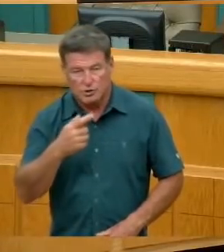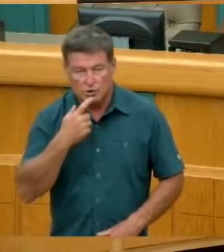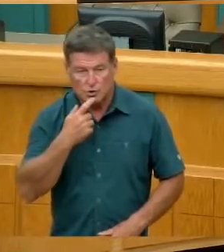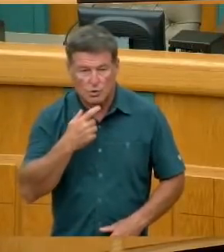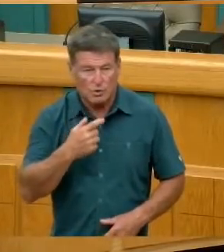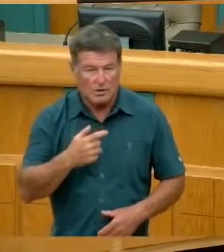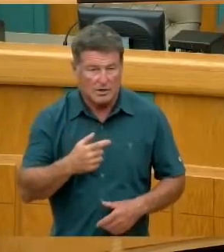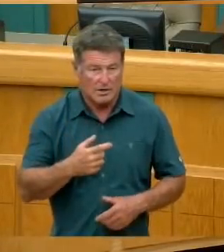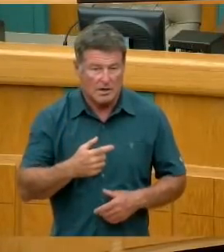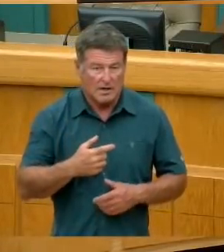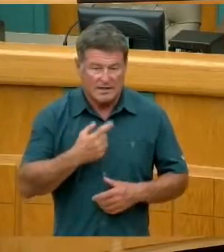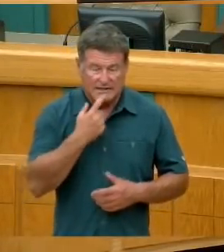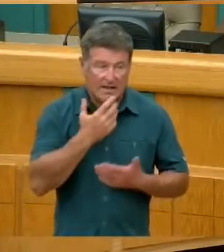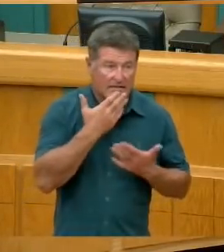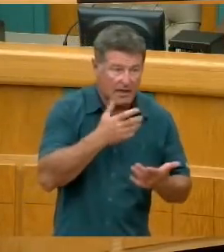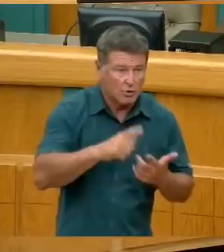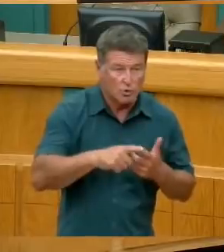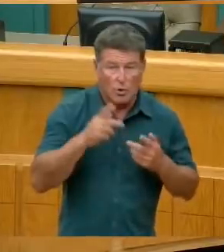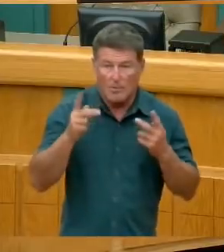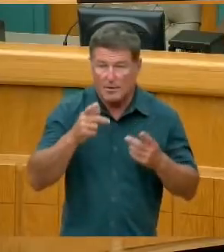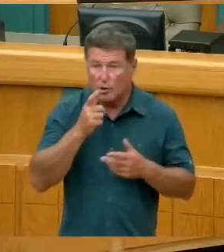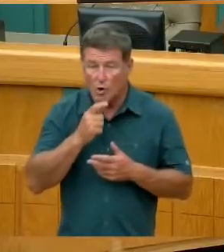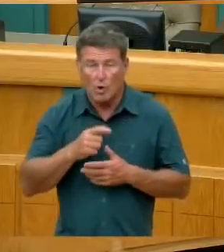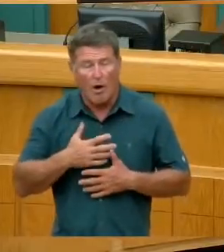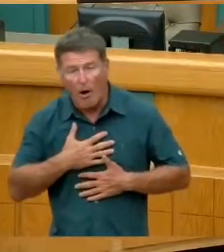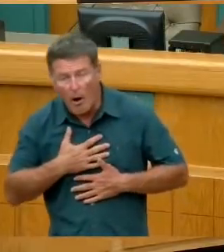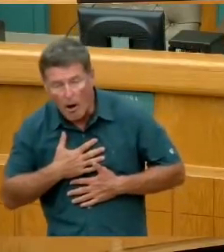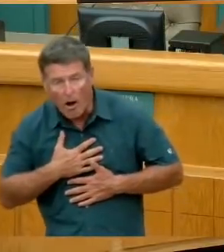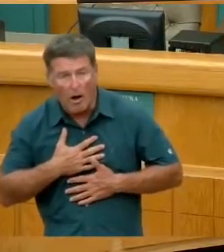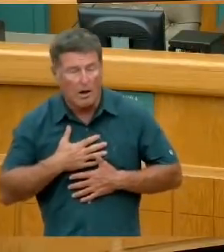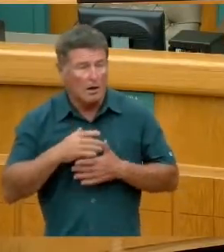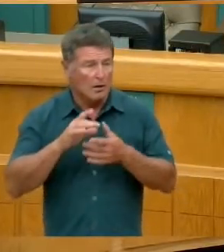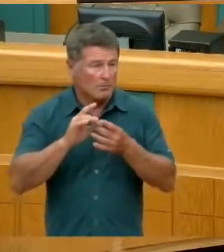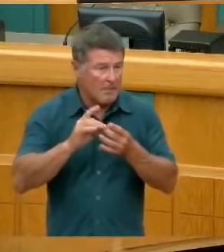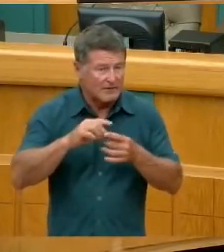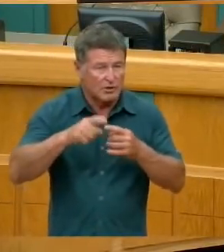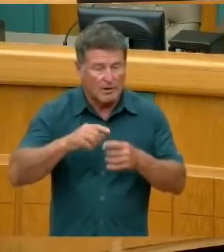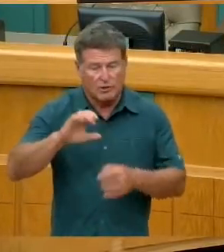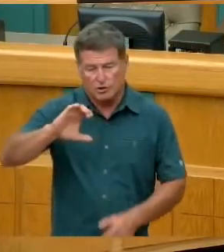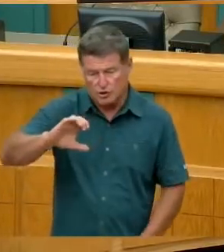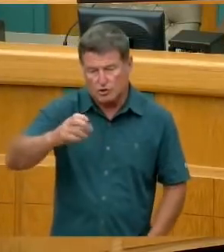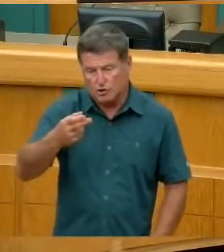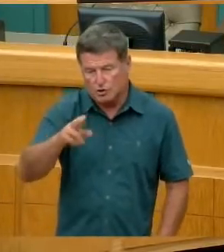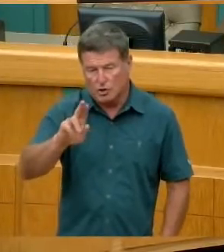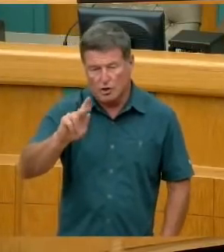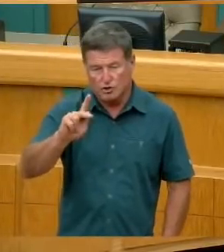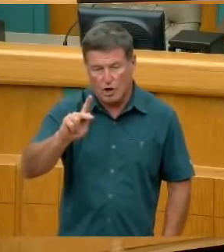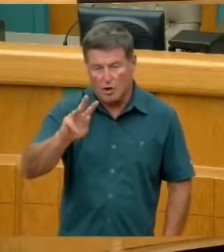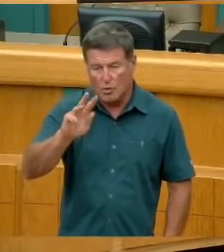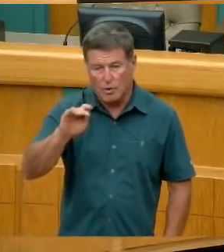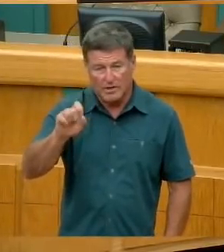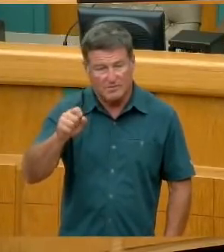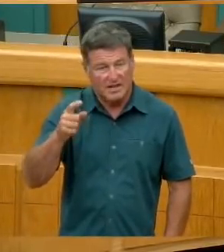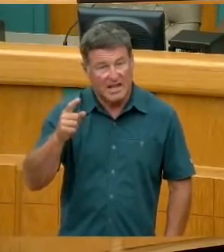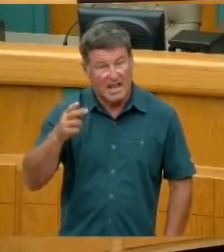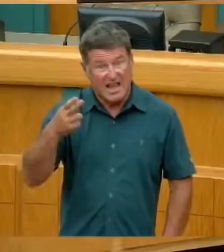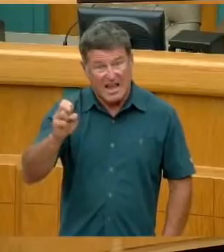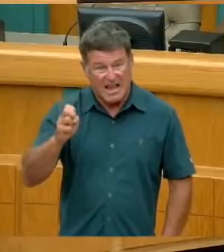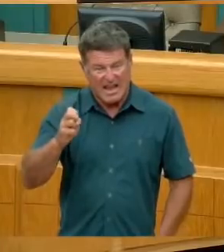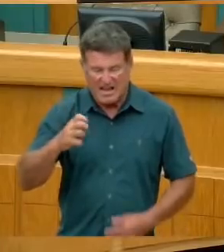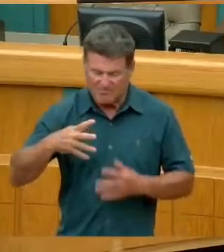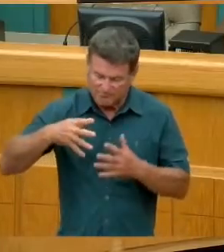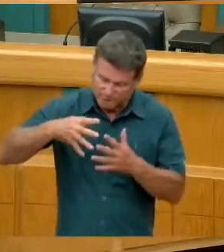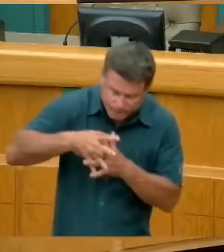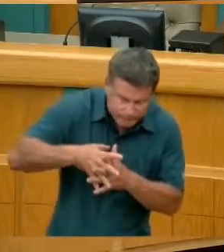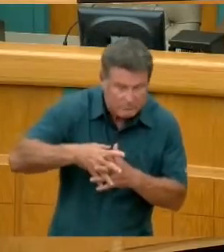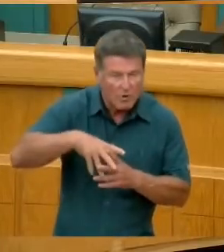the outpouring of condolences and love for Officer Chuck Williams. Chuck Williams has been a part of this fabric of this community